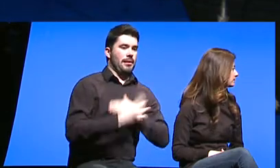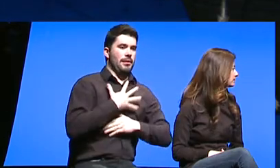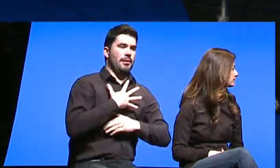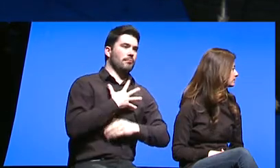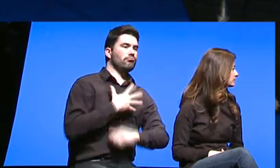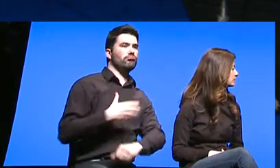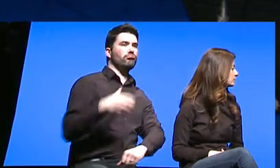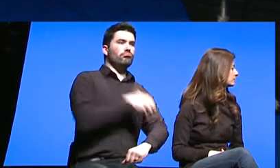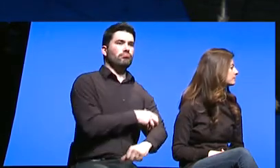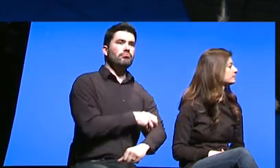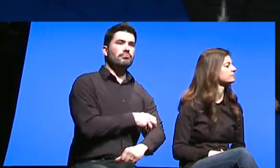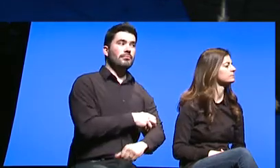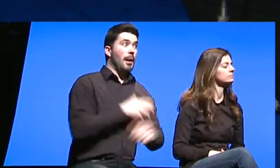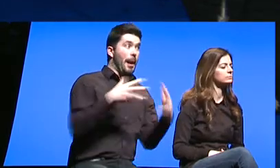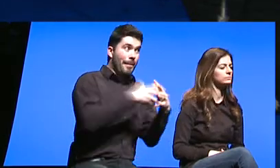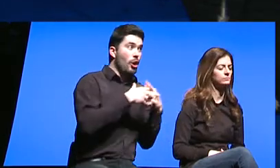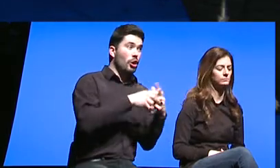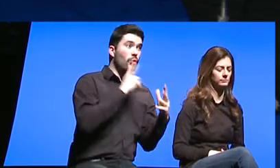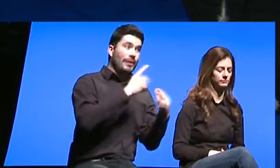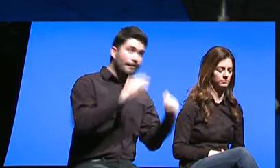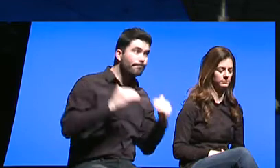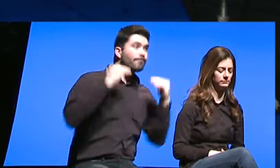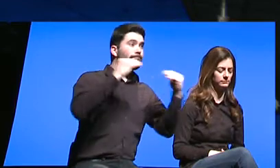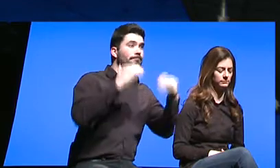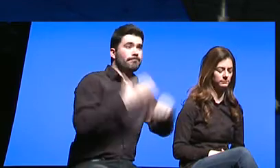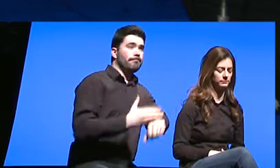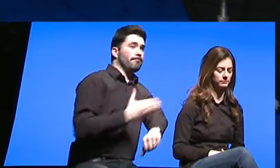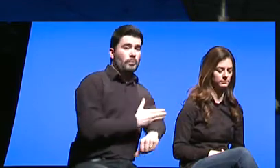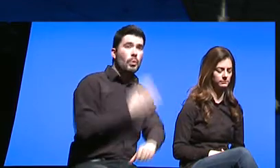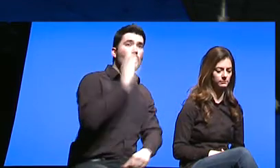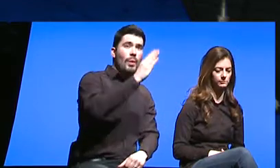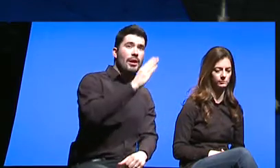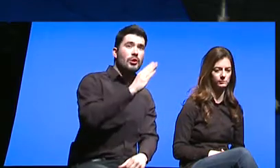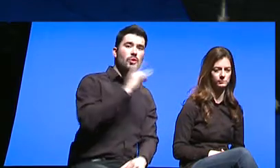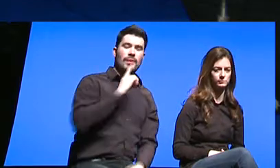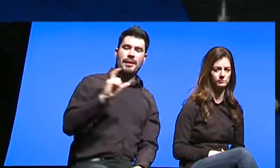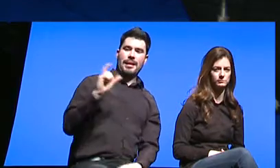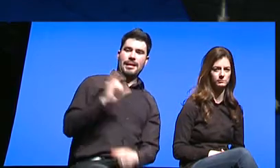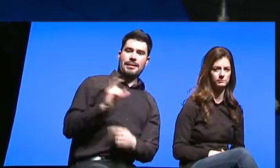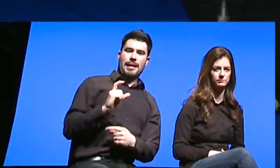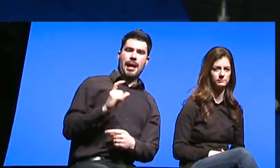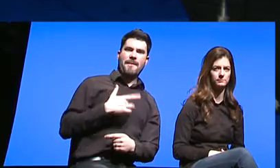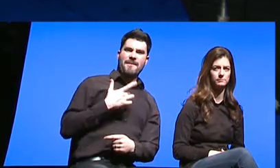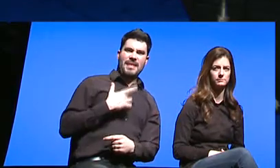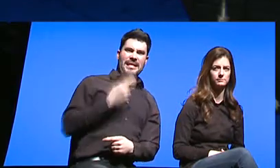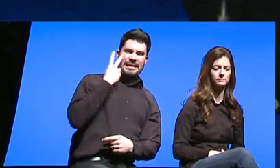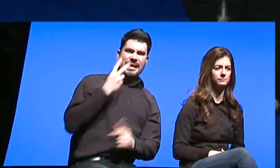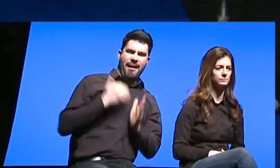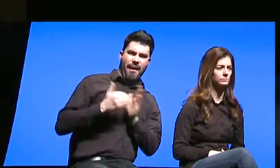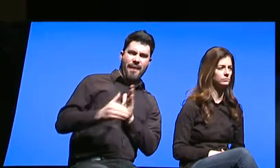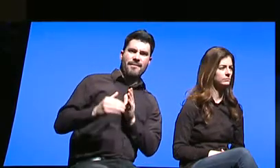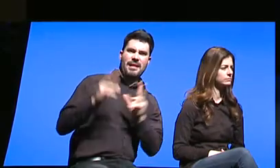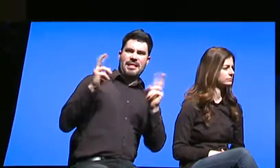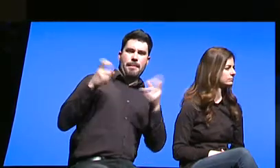a country through that struggle. So I think Islam's emphasis on struggle really affects me in my daily life all the time.